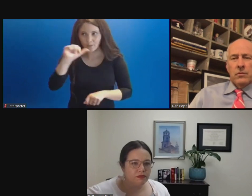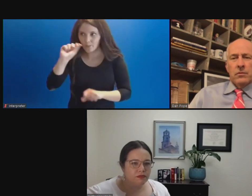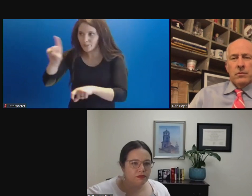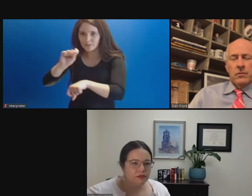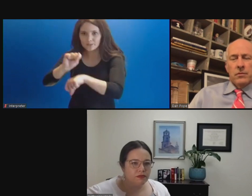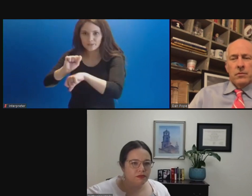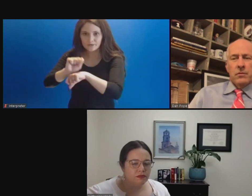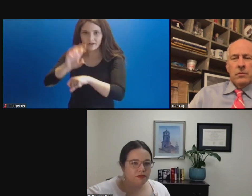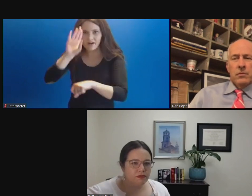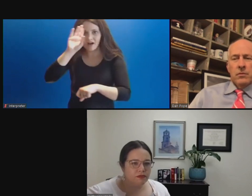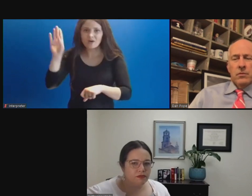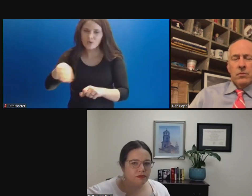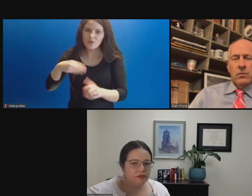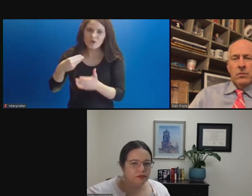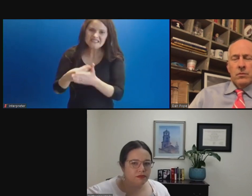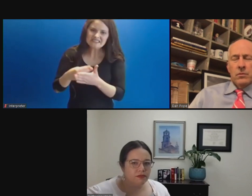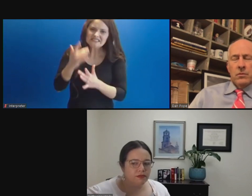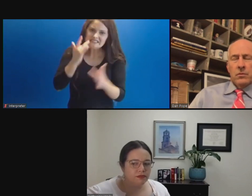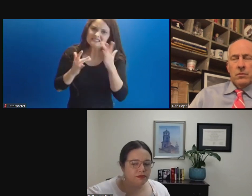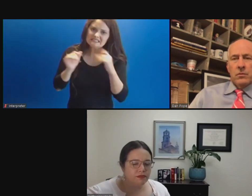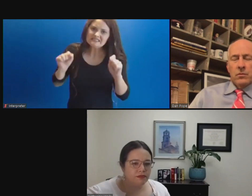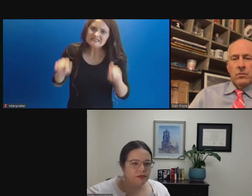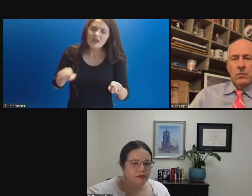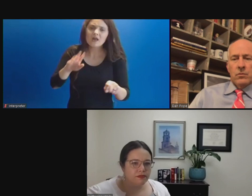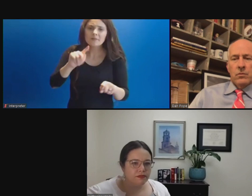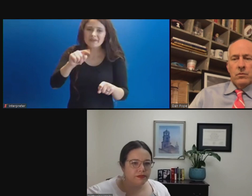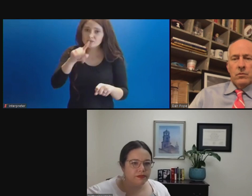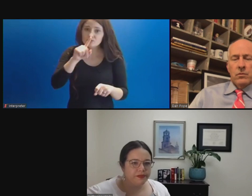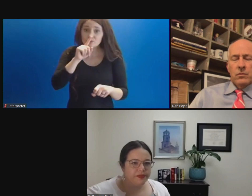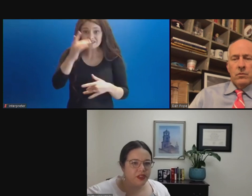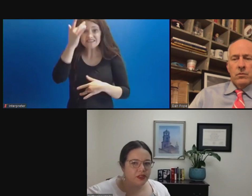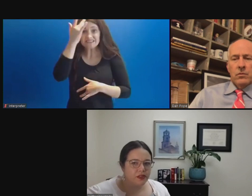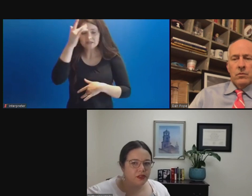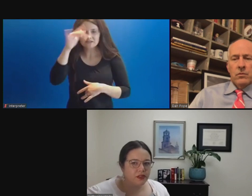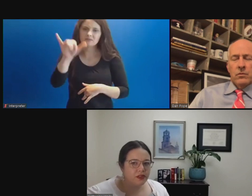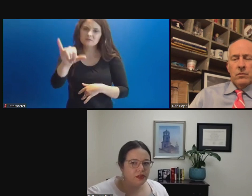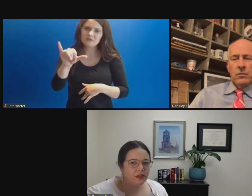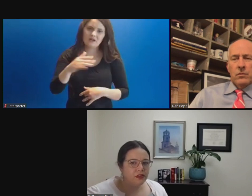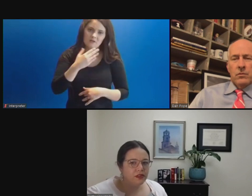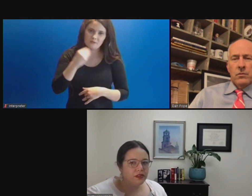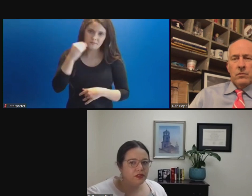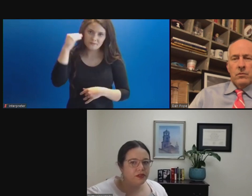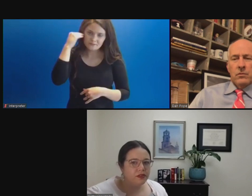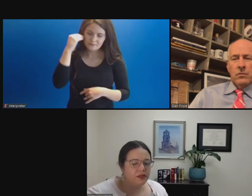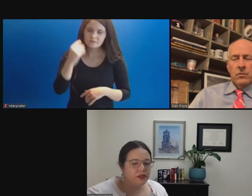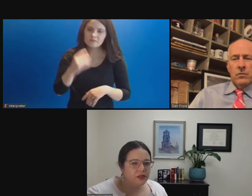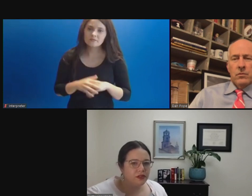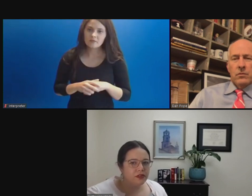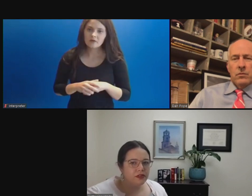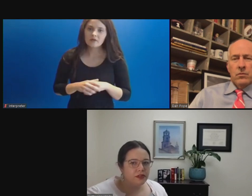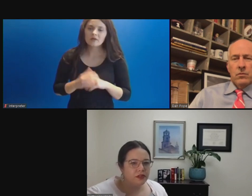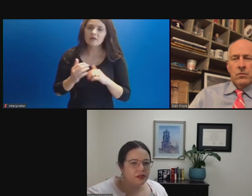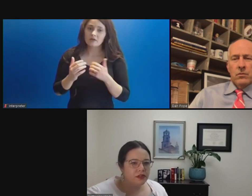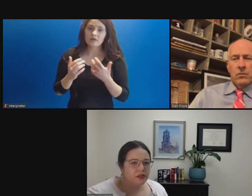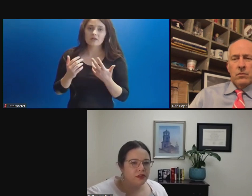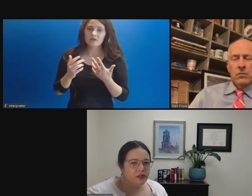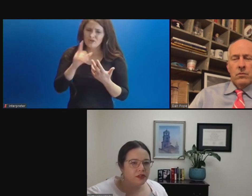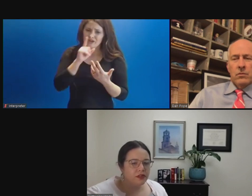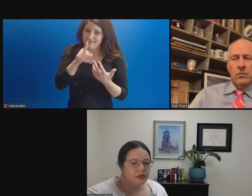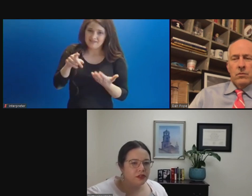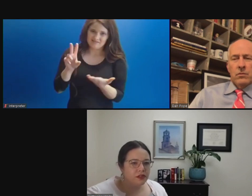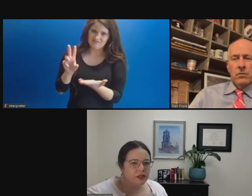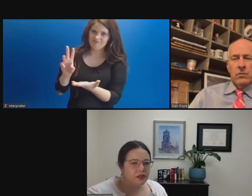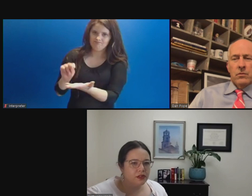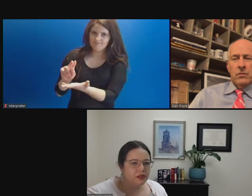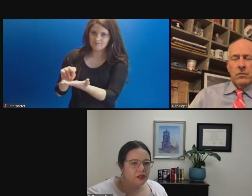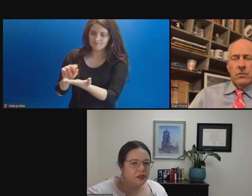fiscal burden, but if you're sick, you really need to stay home so we don't spread it. For the most part, no, you don't. It's such a